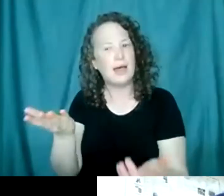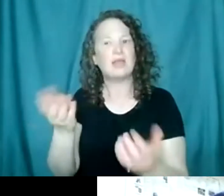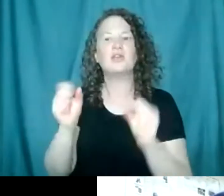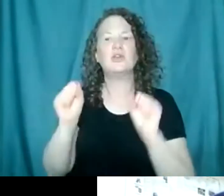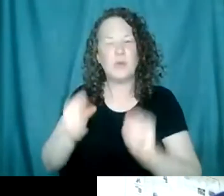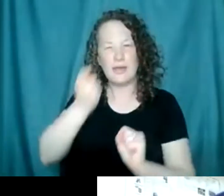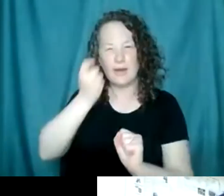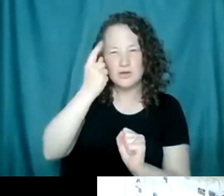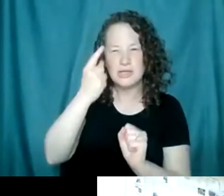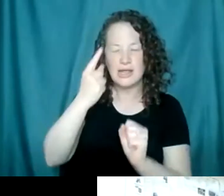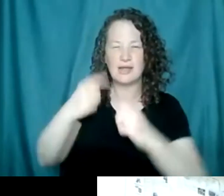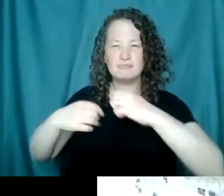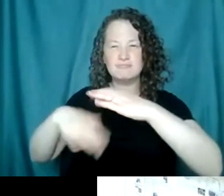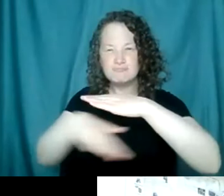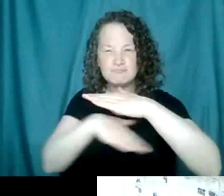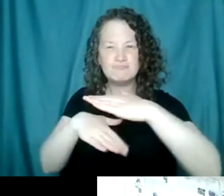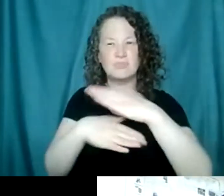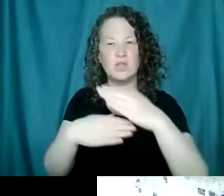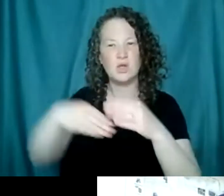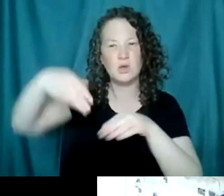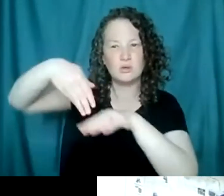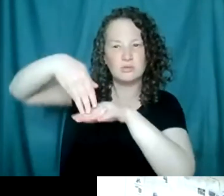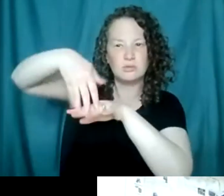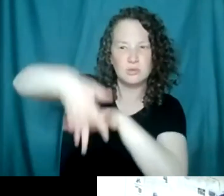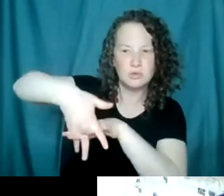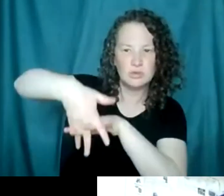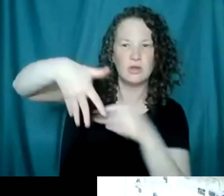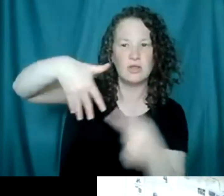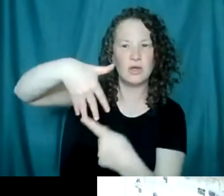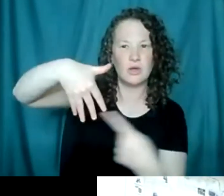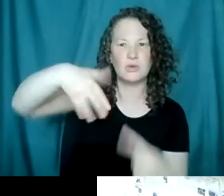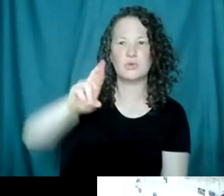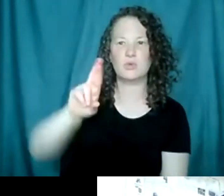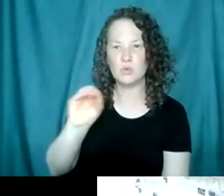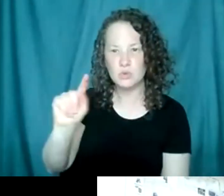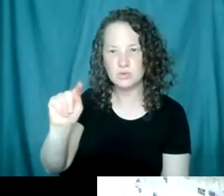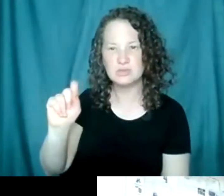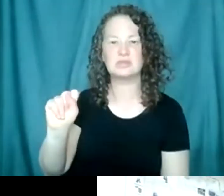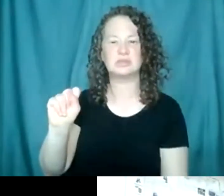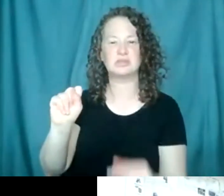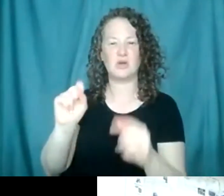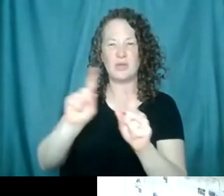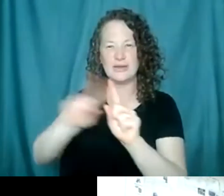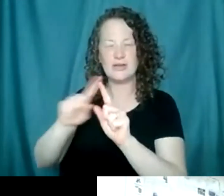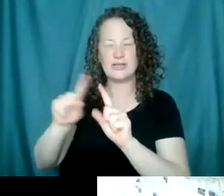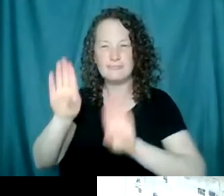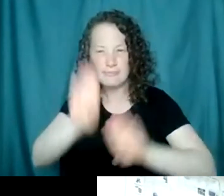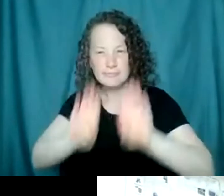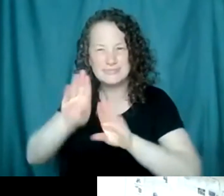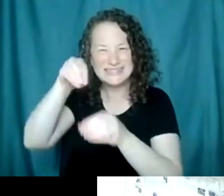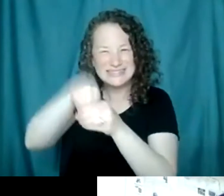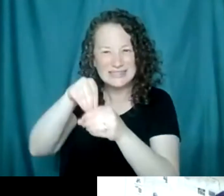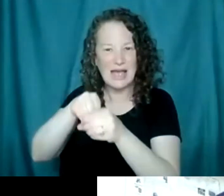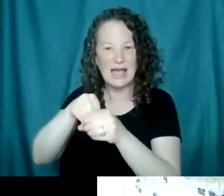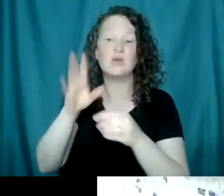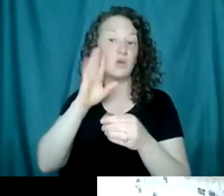of how like roots grow or how the biomolecular workings of the plant happens. And so you would grow it on a